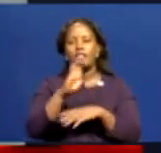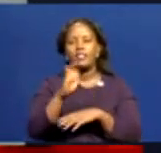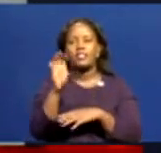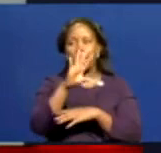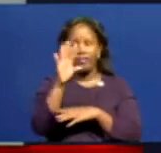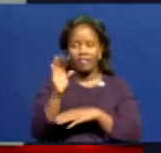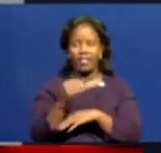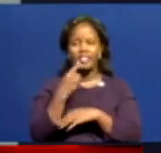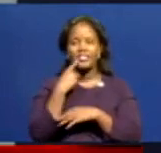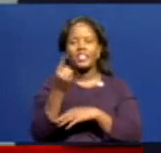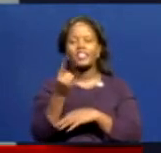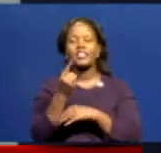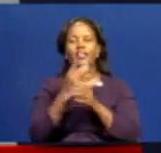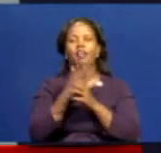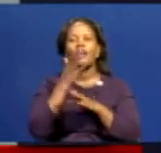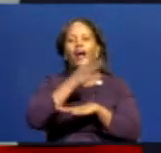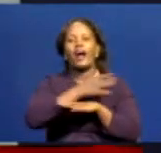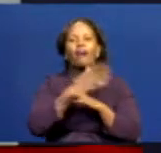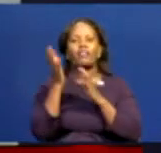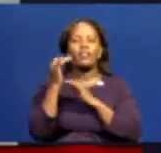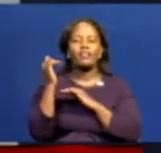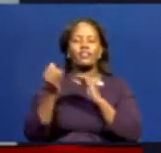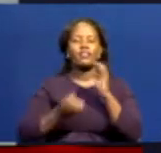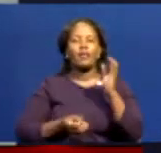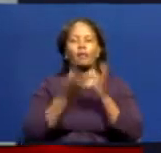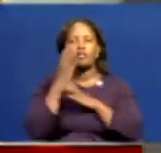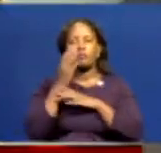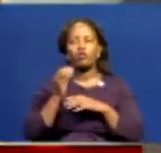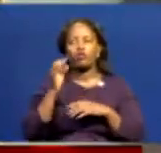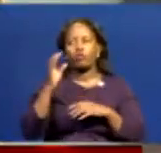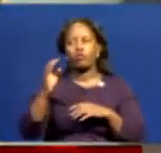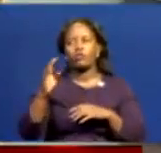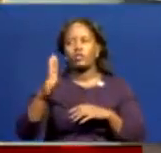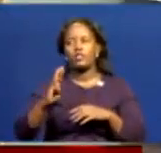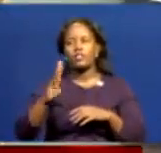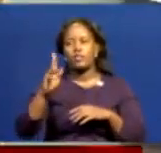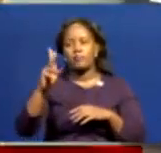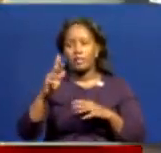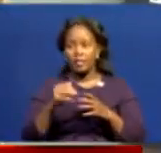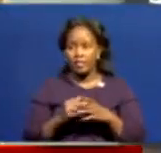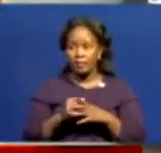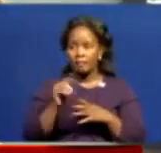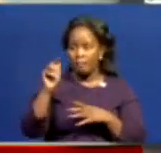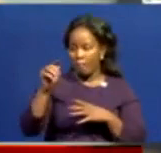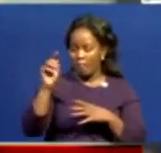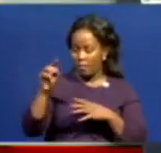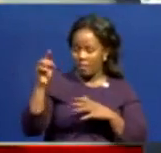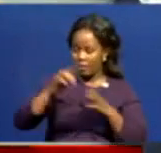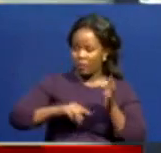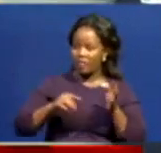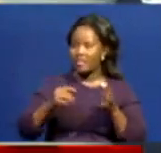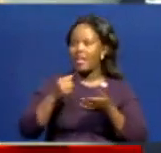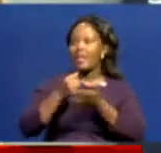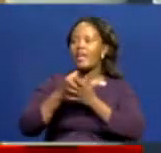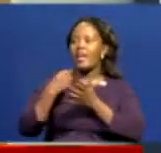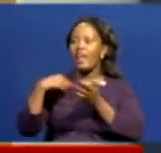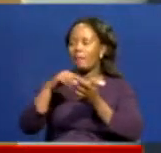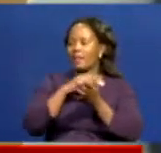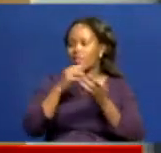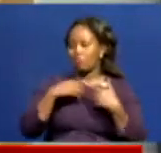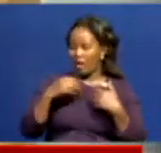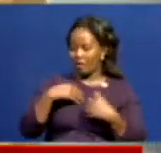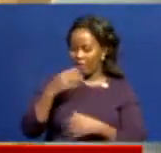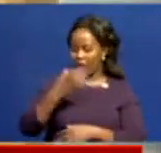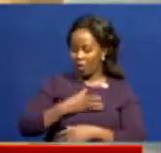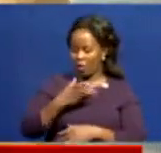following the establishment of the Central Bank of Kenya. Now that's what gave us the authority to issue our own currencies. Prior